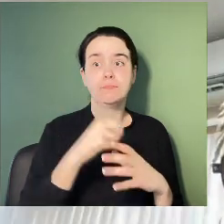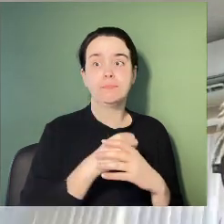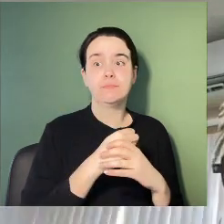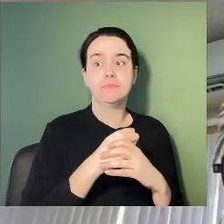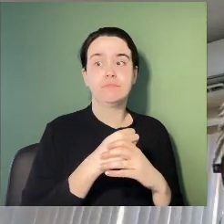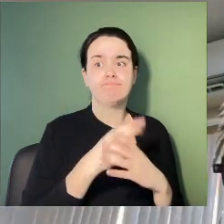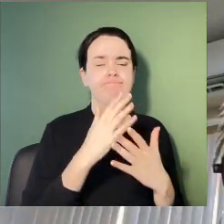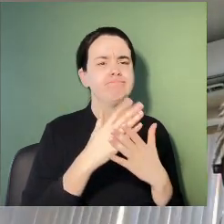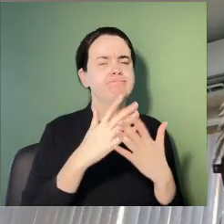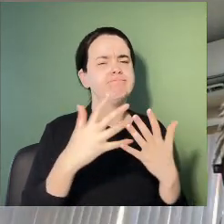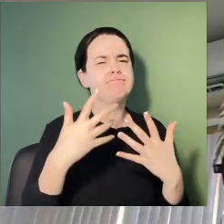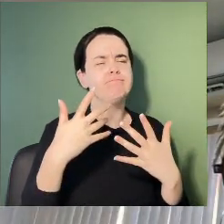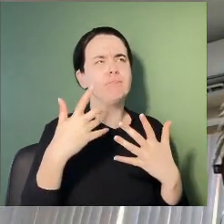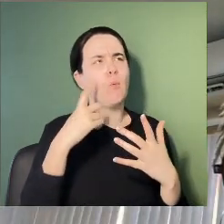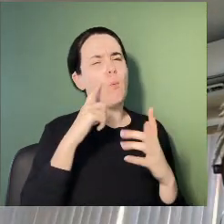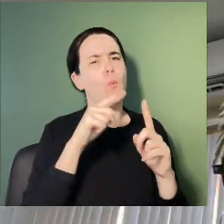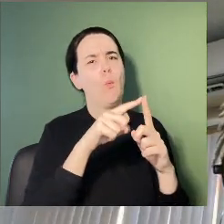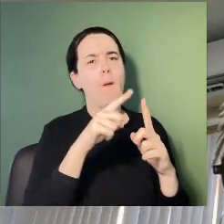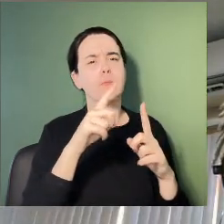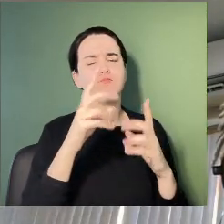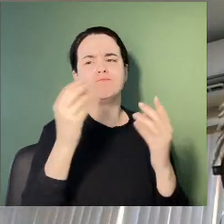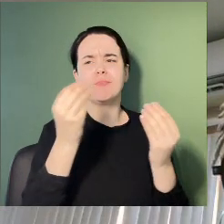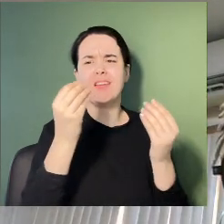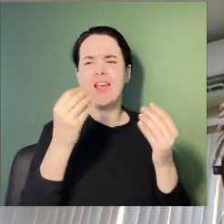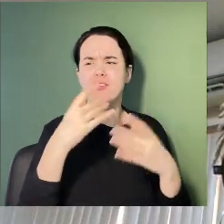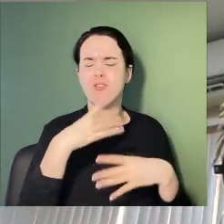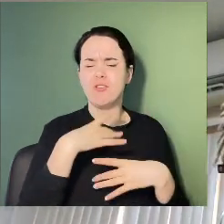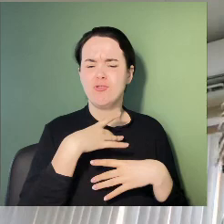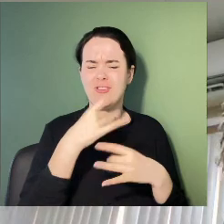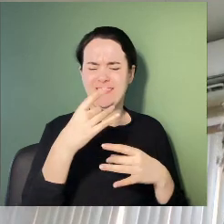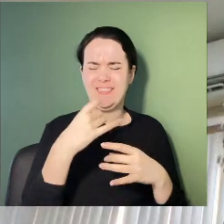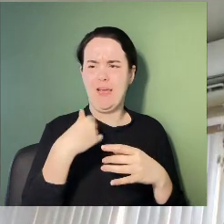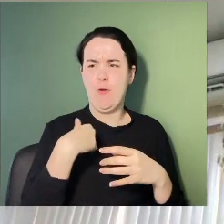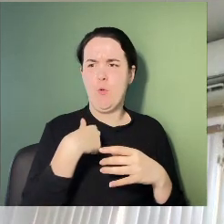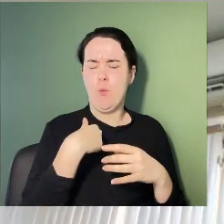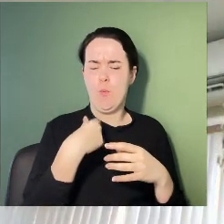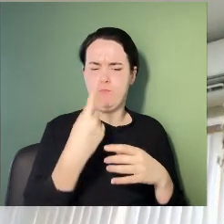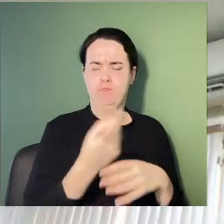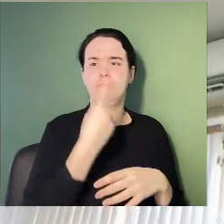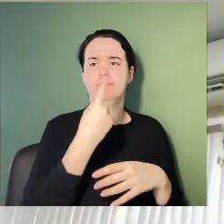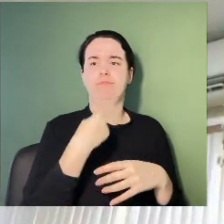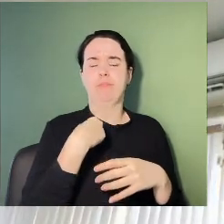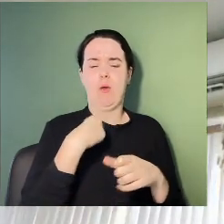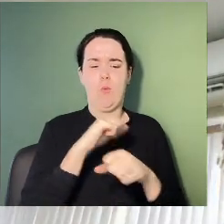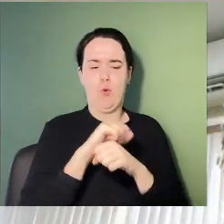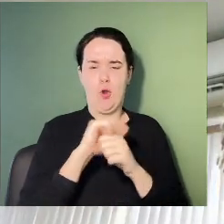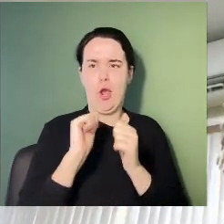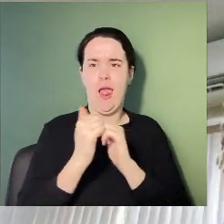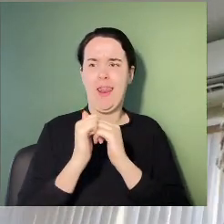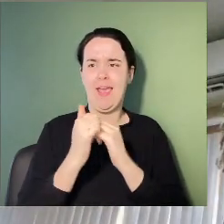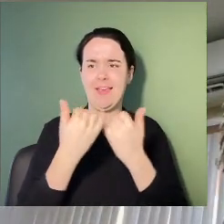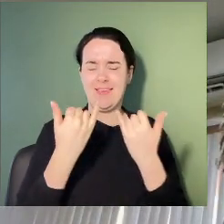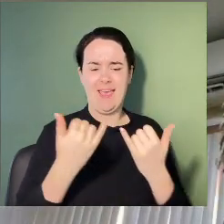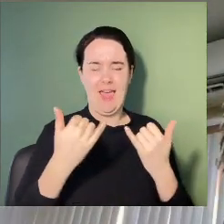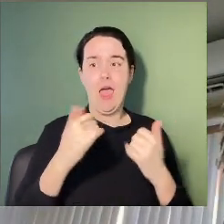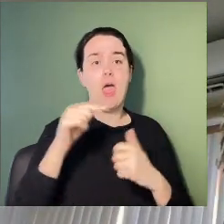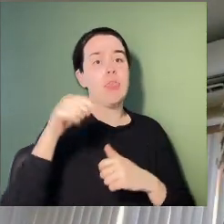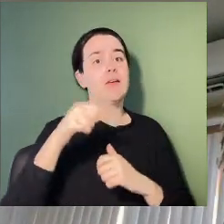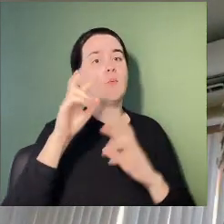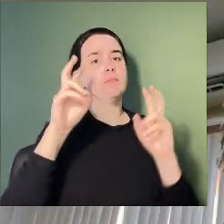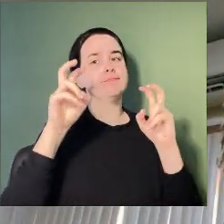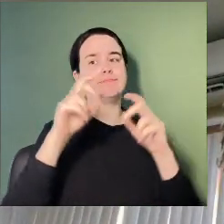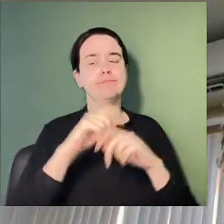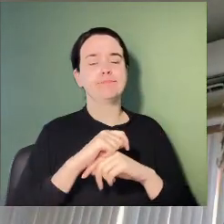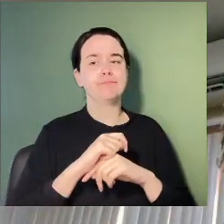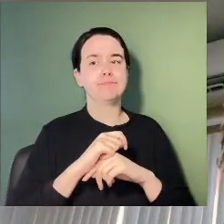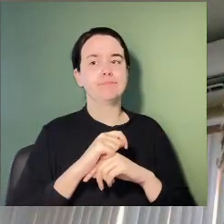Cassie, something really interesting because it's actually a conversation that came up amongst my work colleagues today, and this is the space